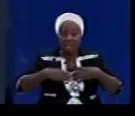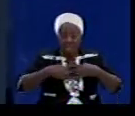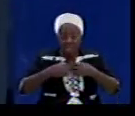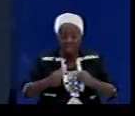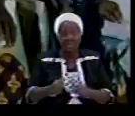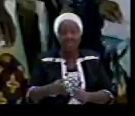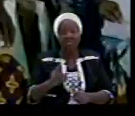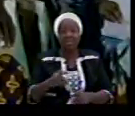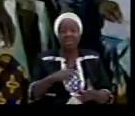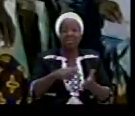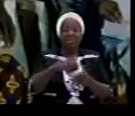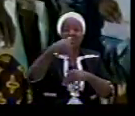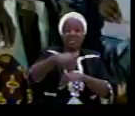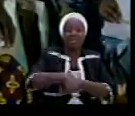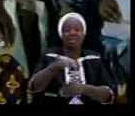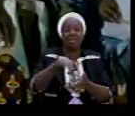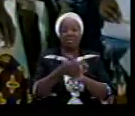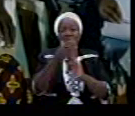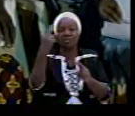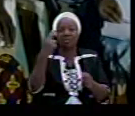in Jesus' name.